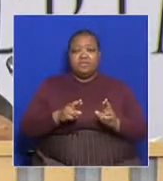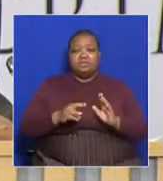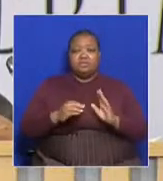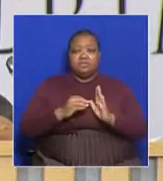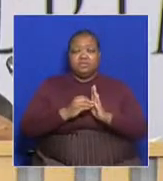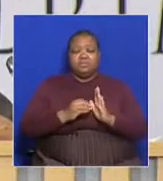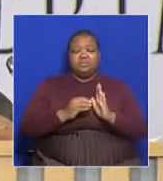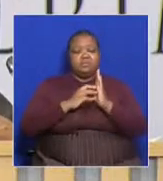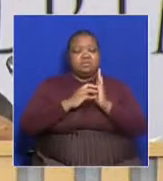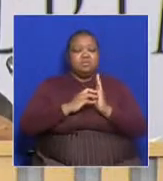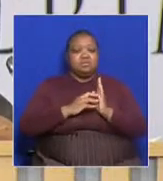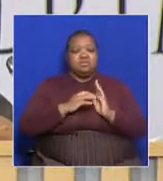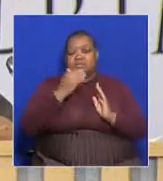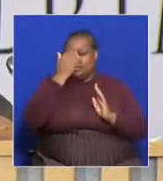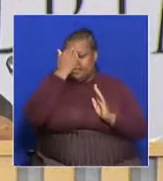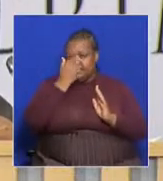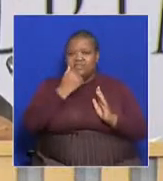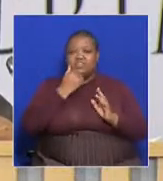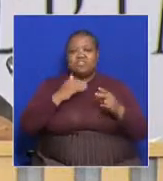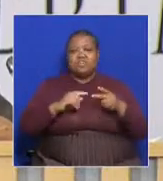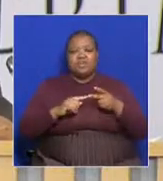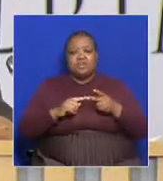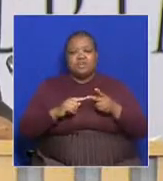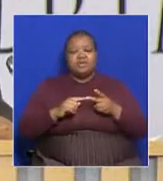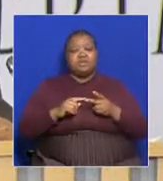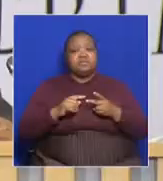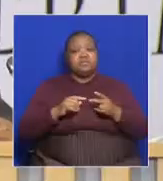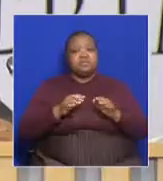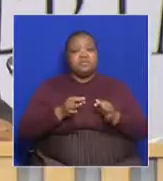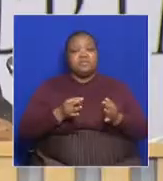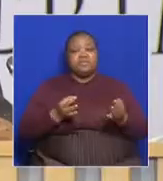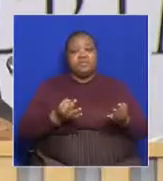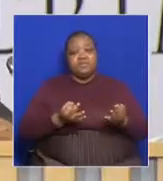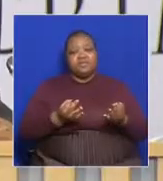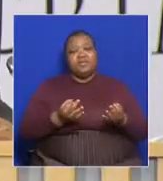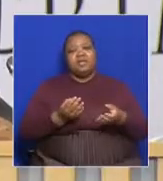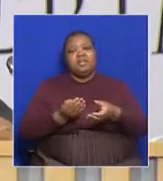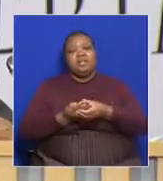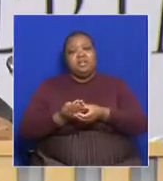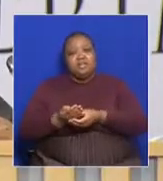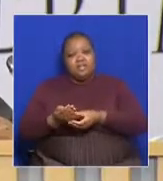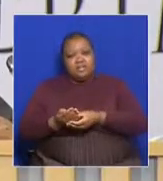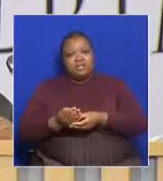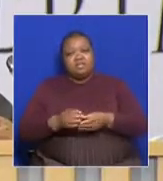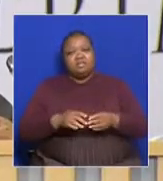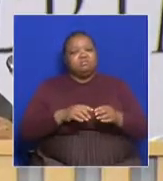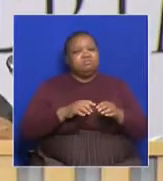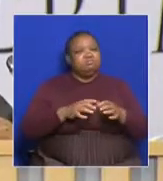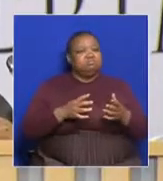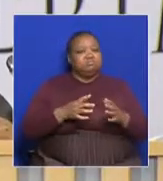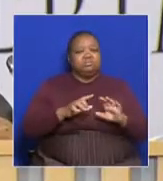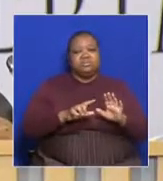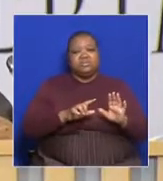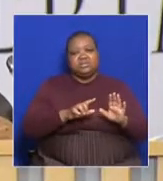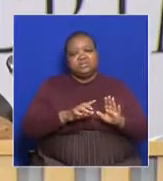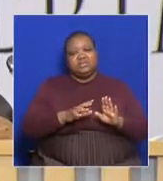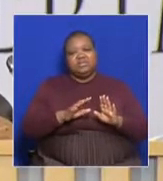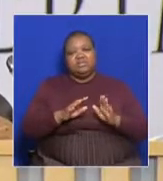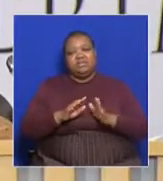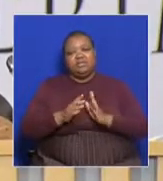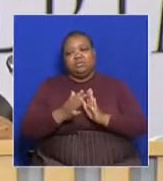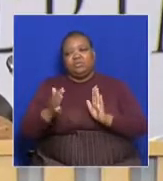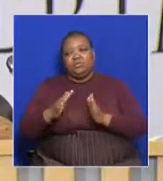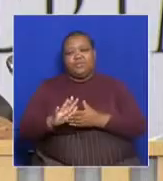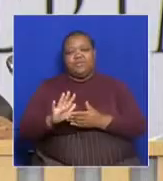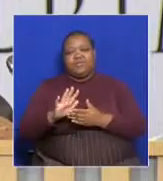Photos filed. See photos filed as per A7 to A15, something of that nature. But